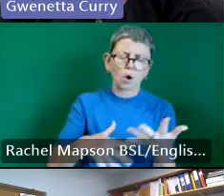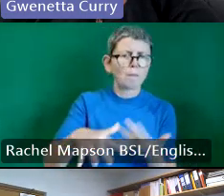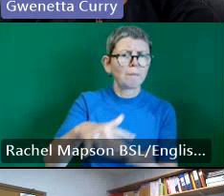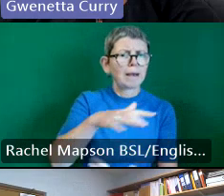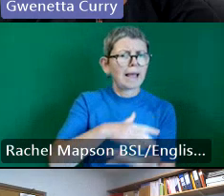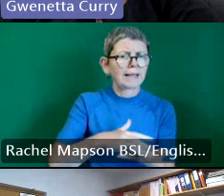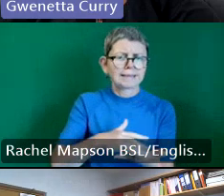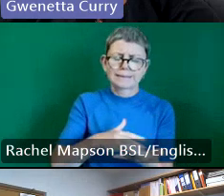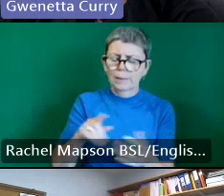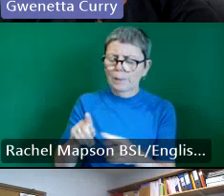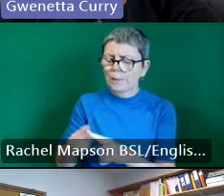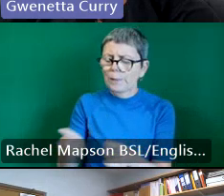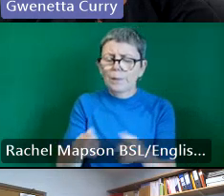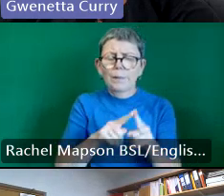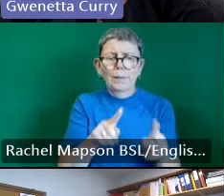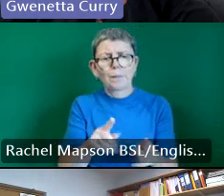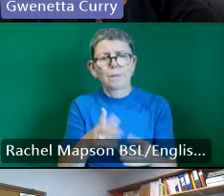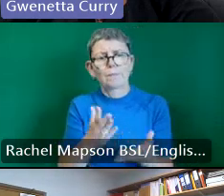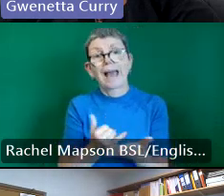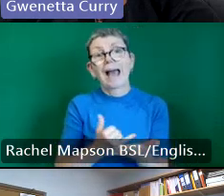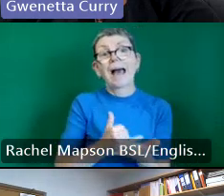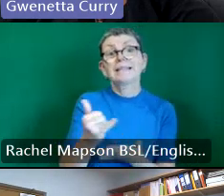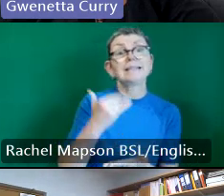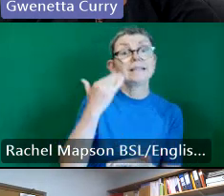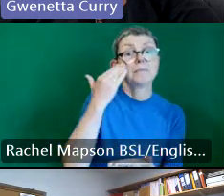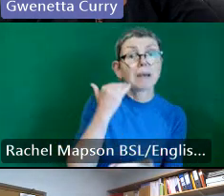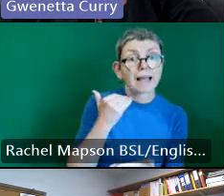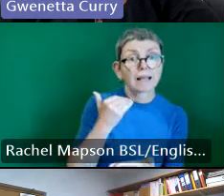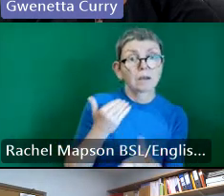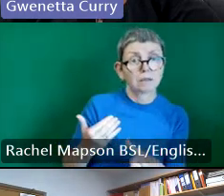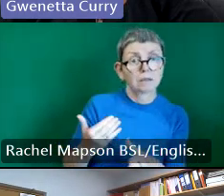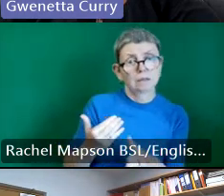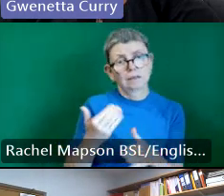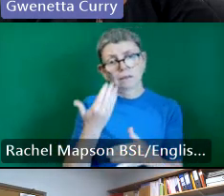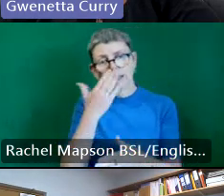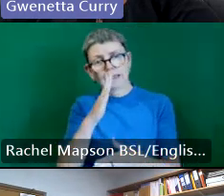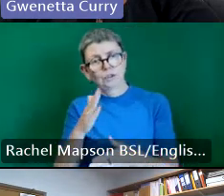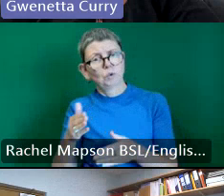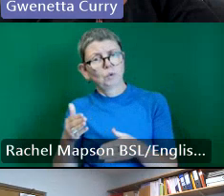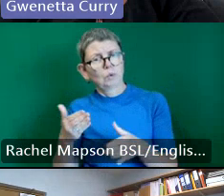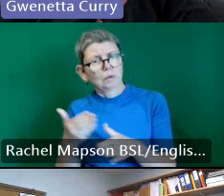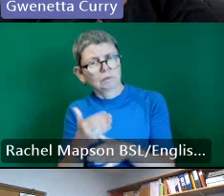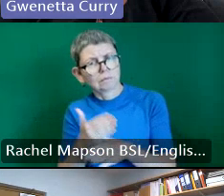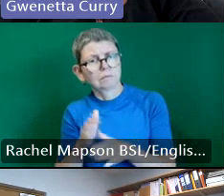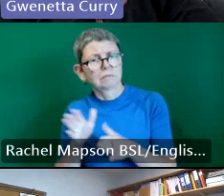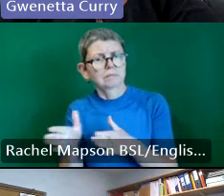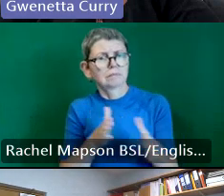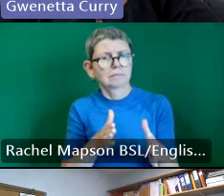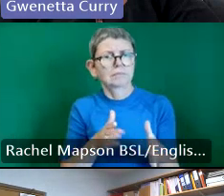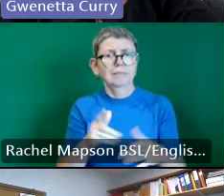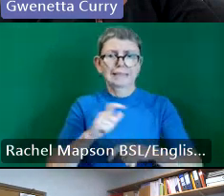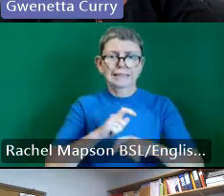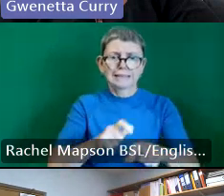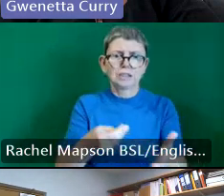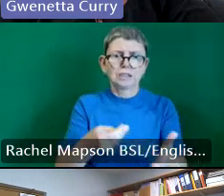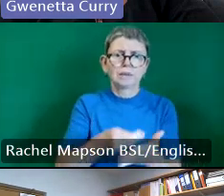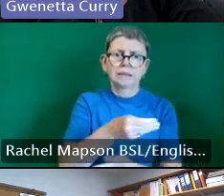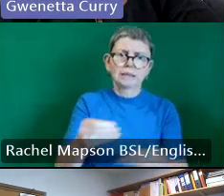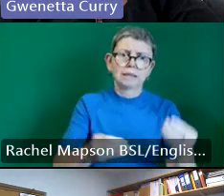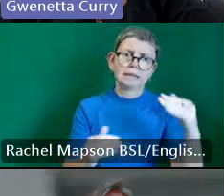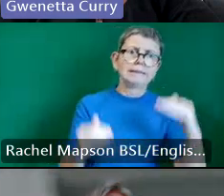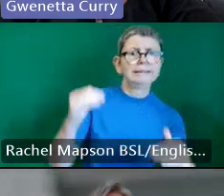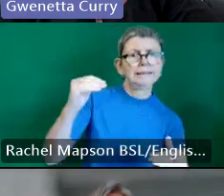anti-Black practices, the unjustly gained political economic power of whites, the continuing economic and other resource inequality along